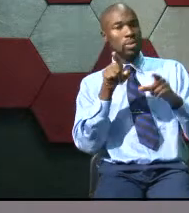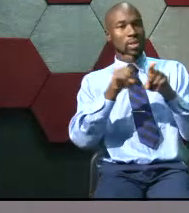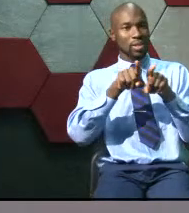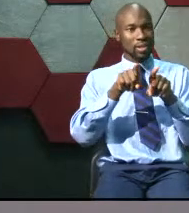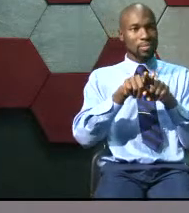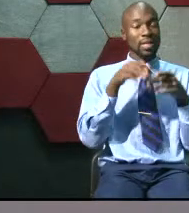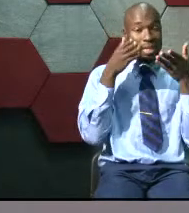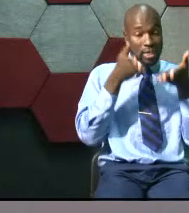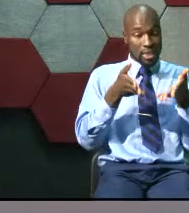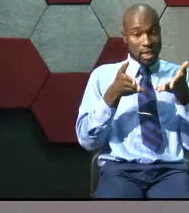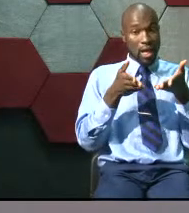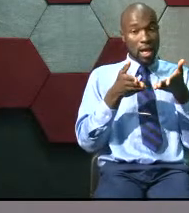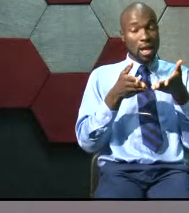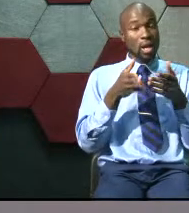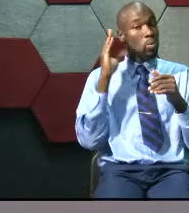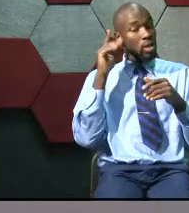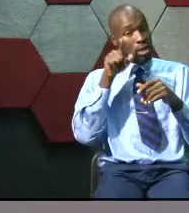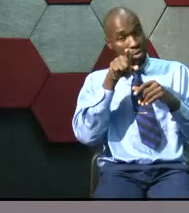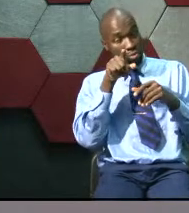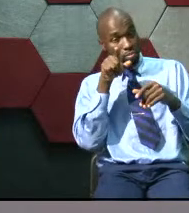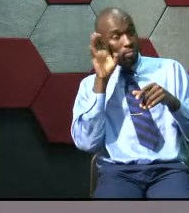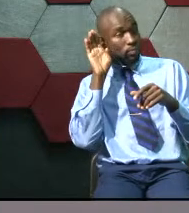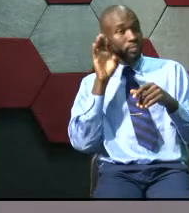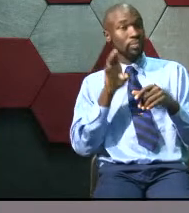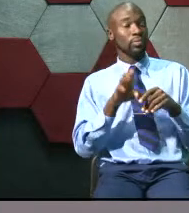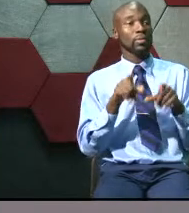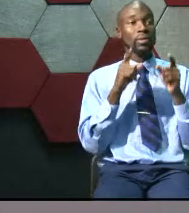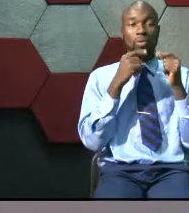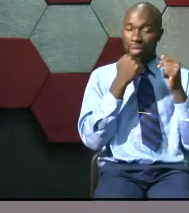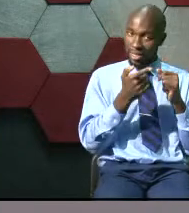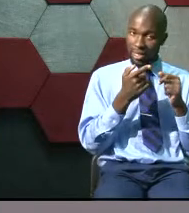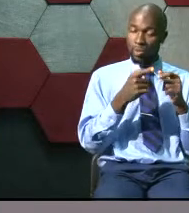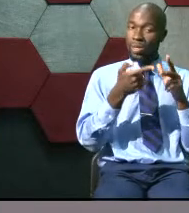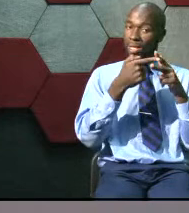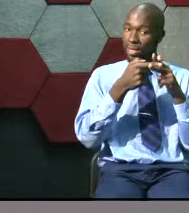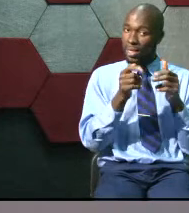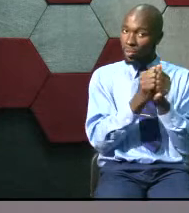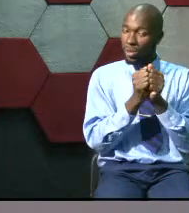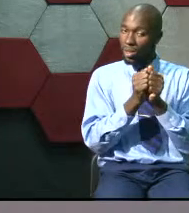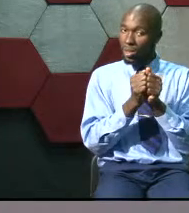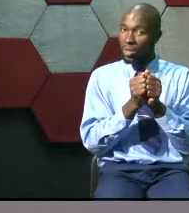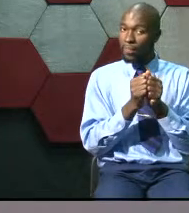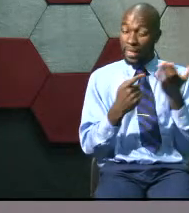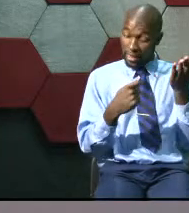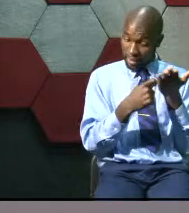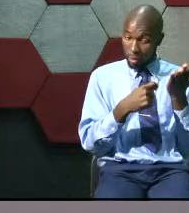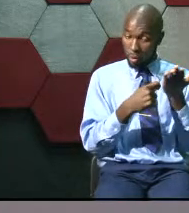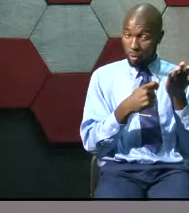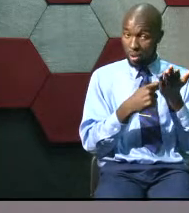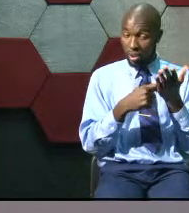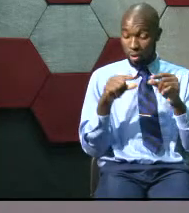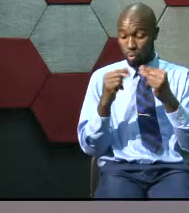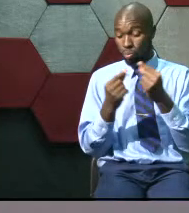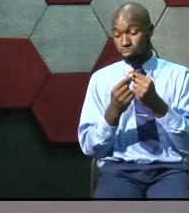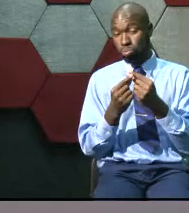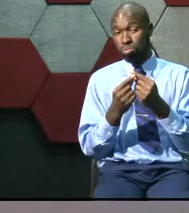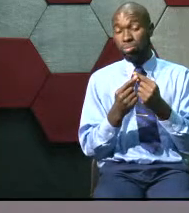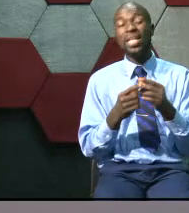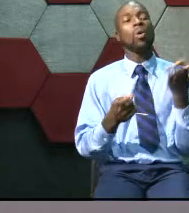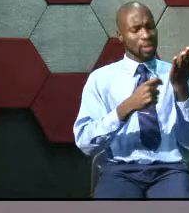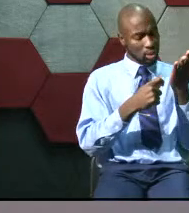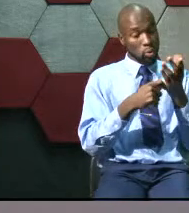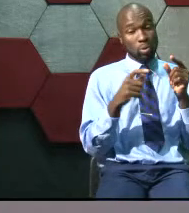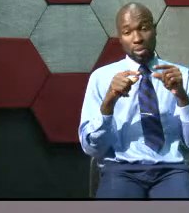across here with that excitement, right? And as we said, we are going to kick off with the technology category. Now, the